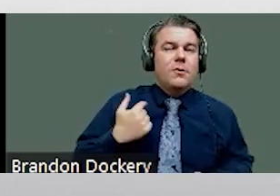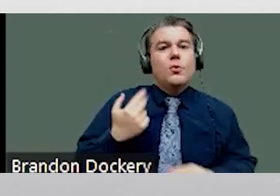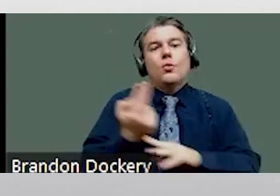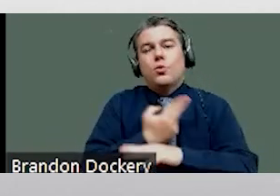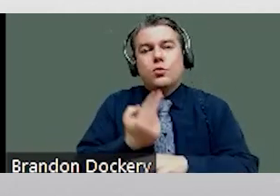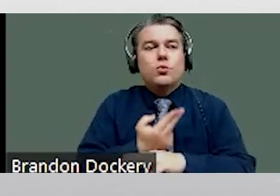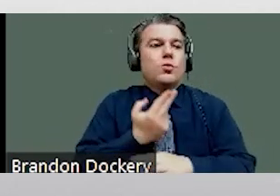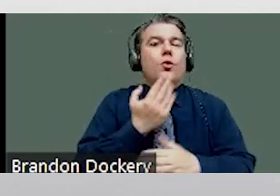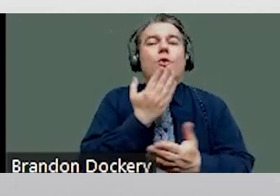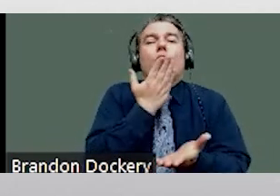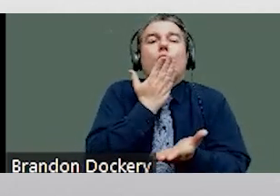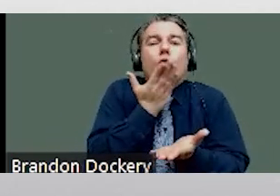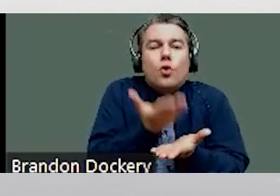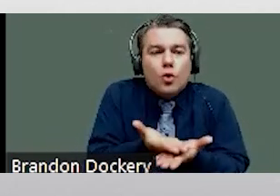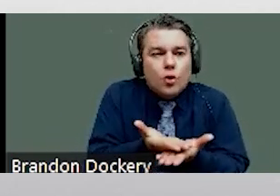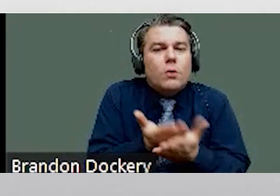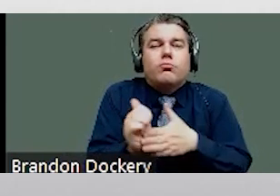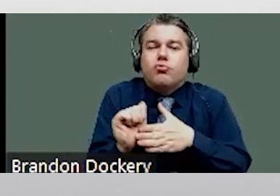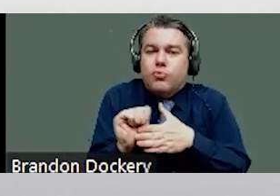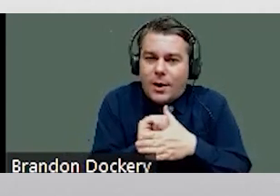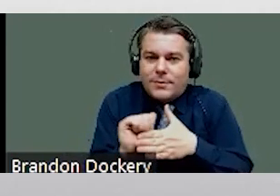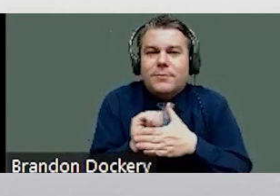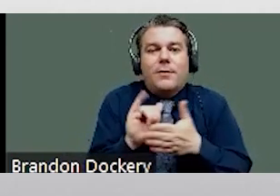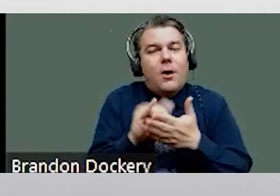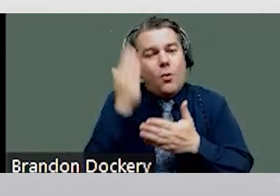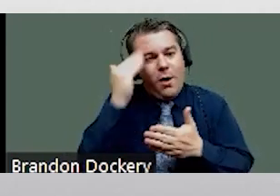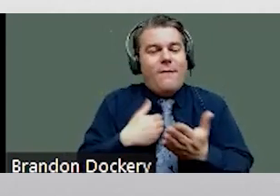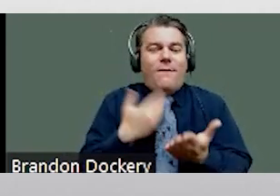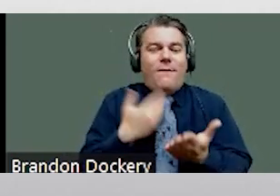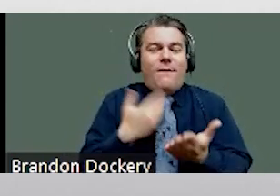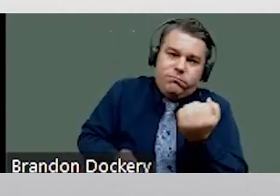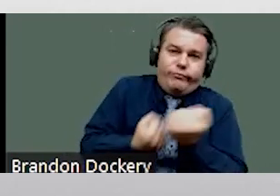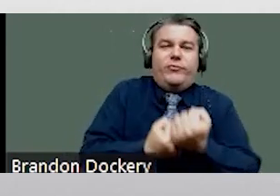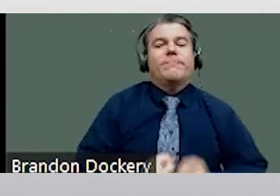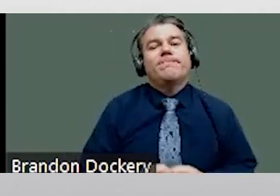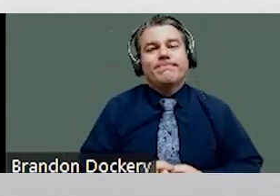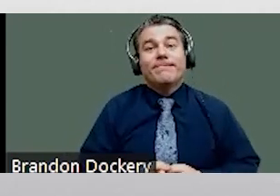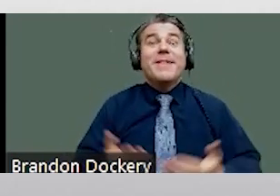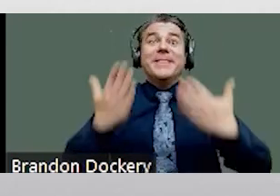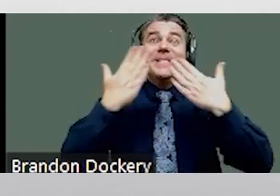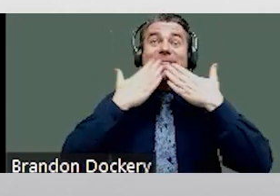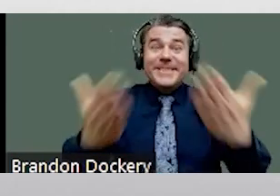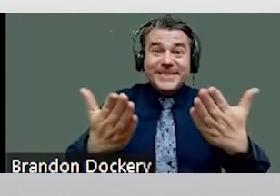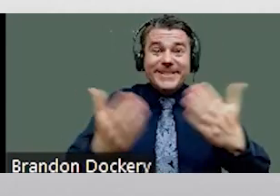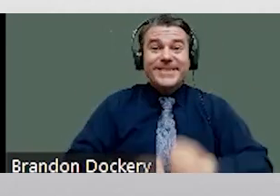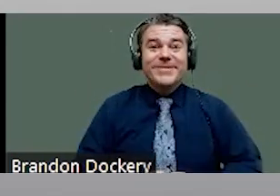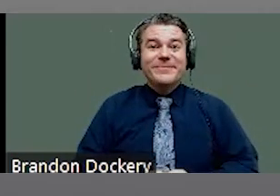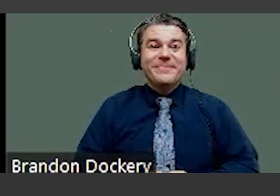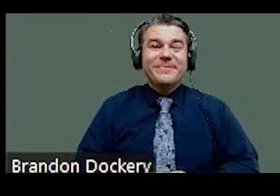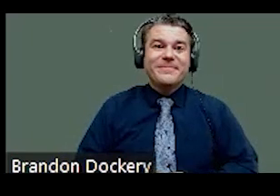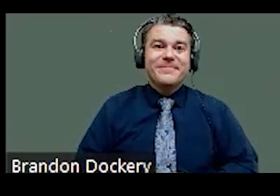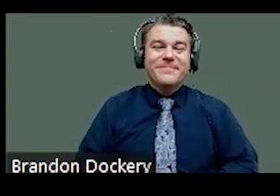we use good practices that we know have evidence behind them. Thank you.